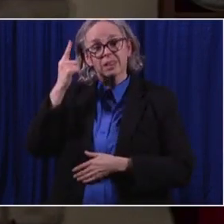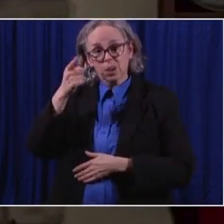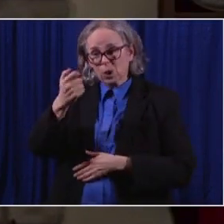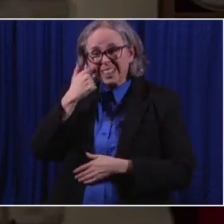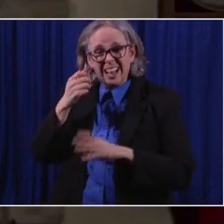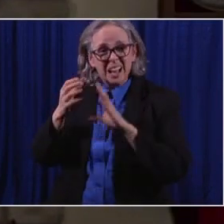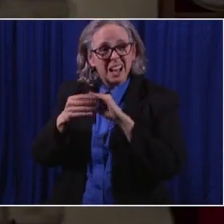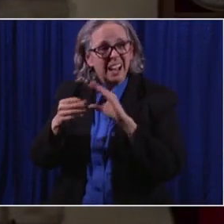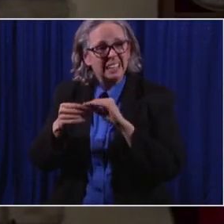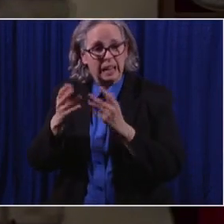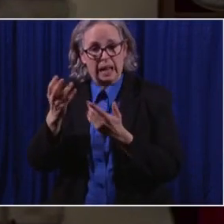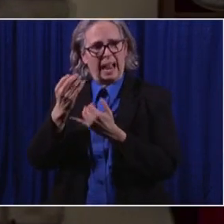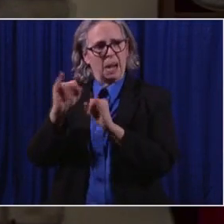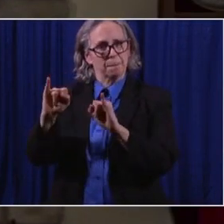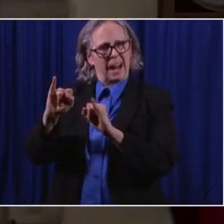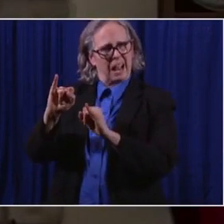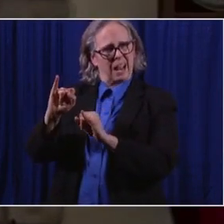that,